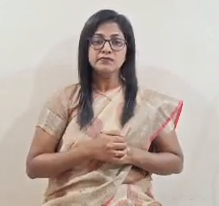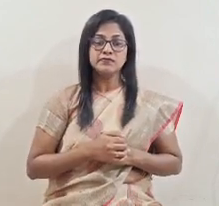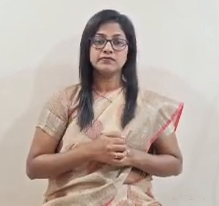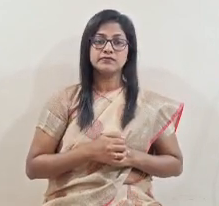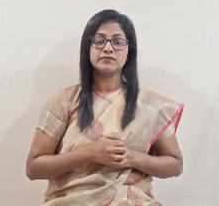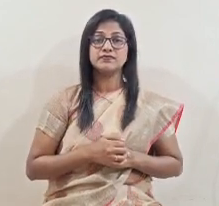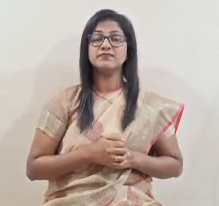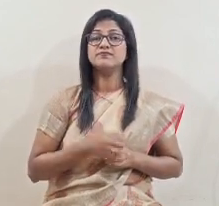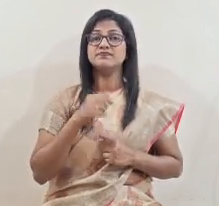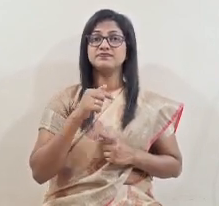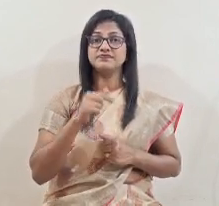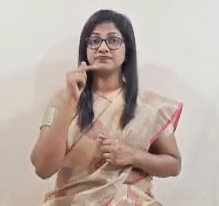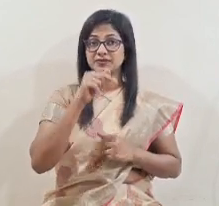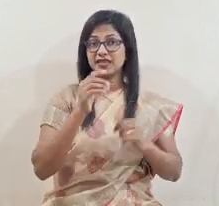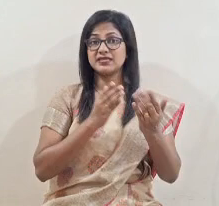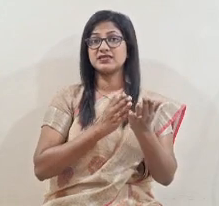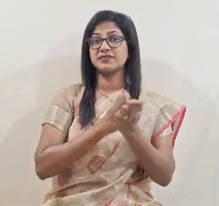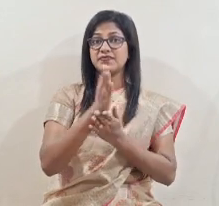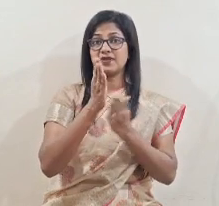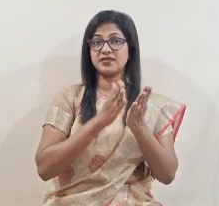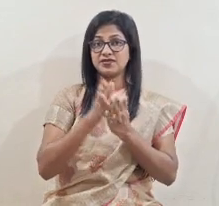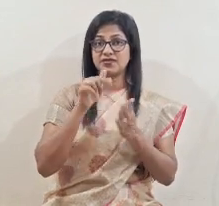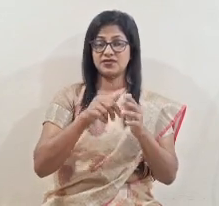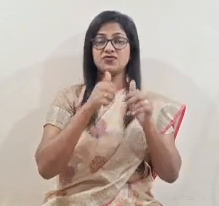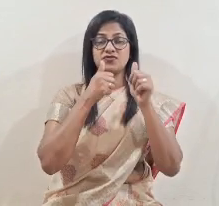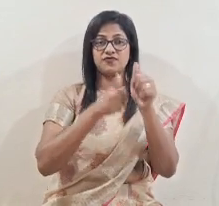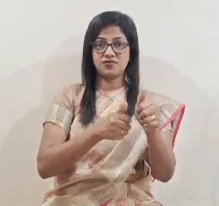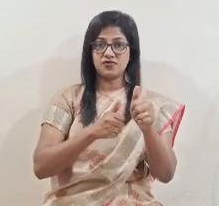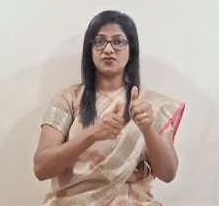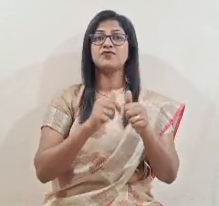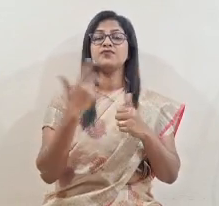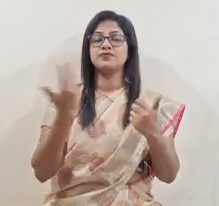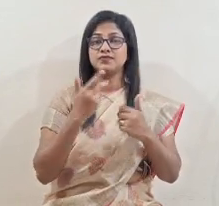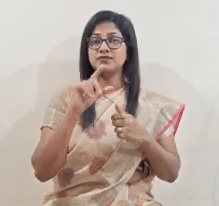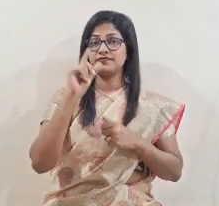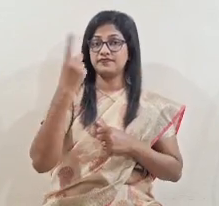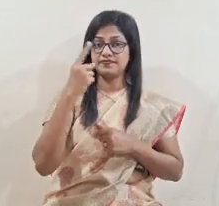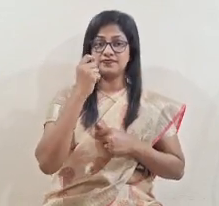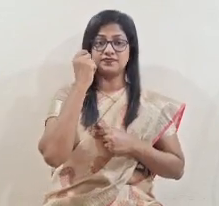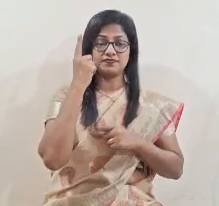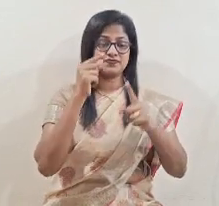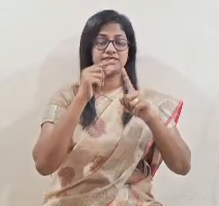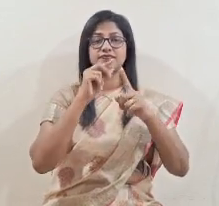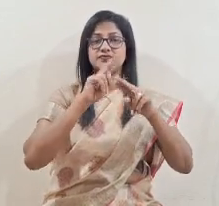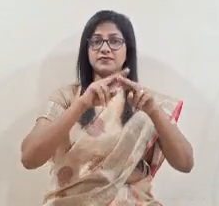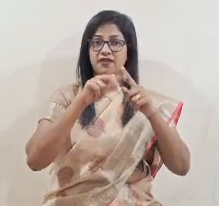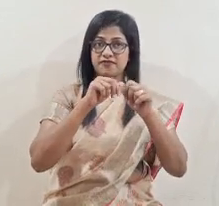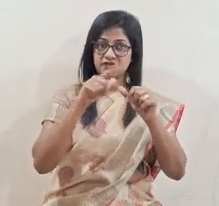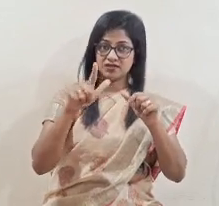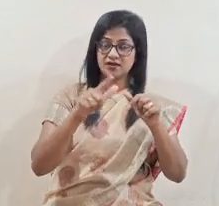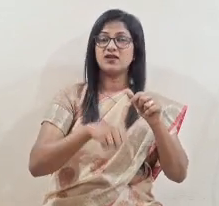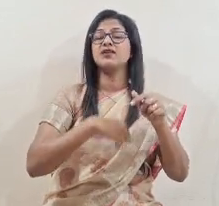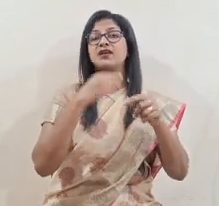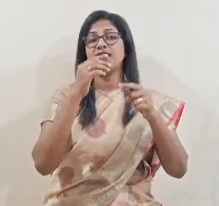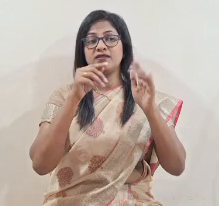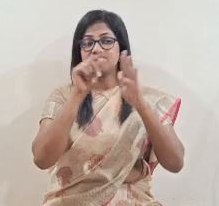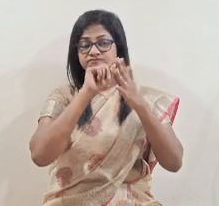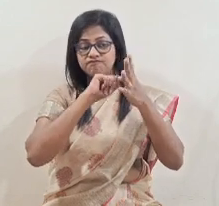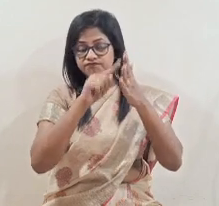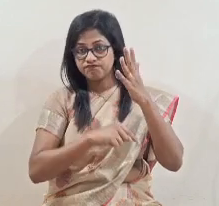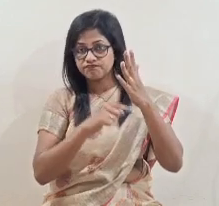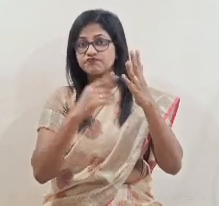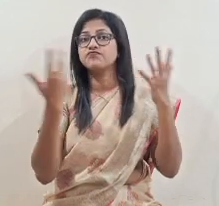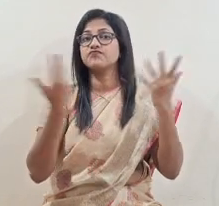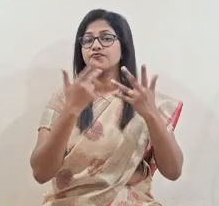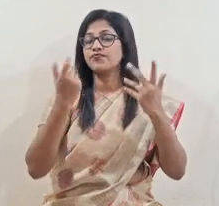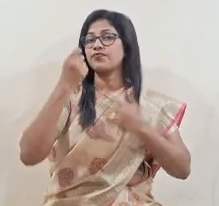Okay. So this was the methodology followed, that is to firstly understand PTAL and its parameters, then to